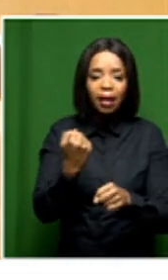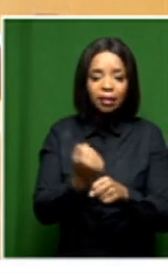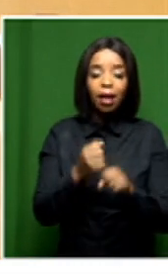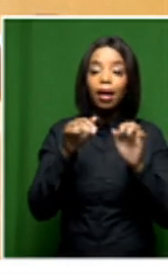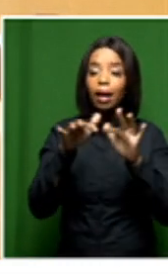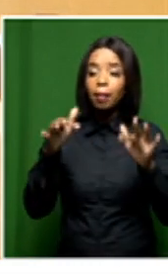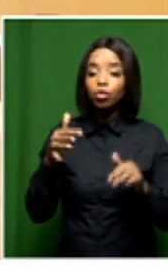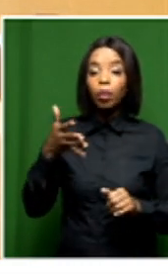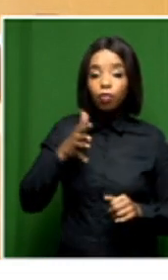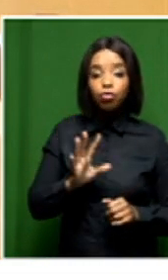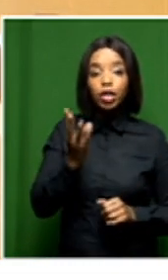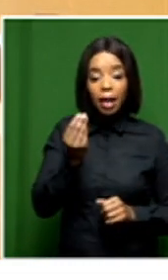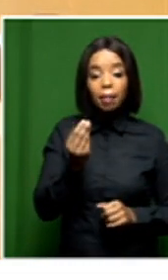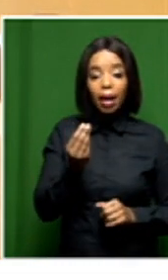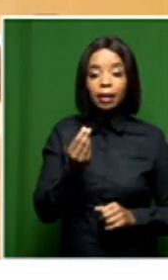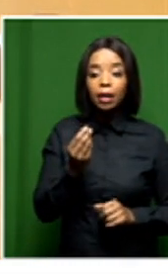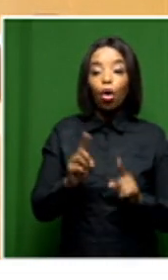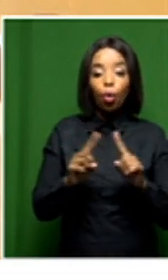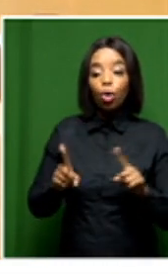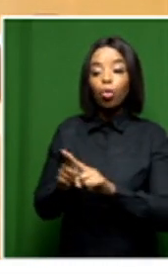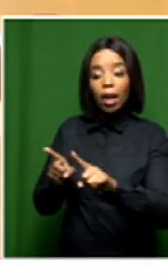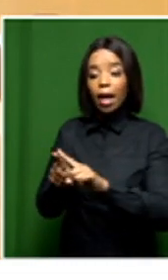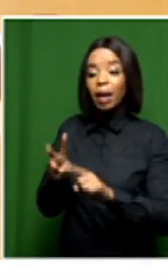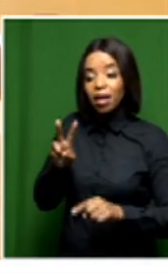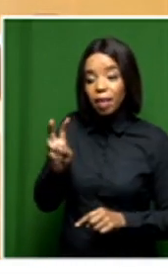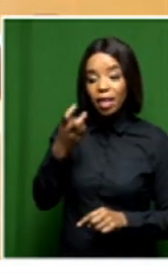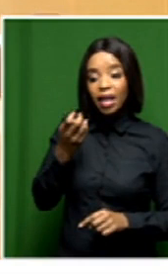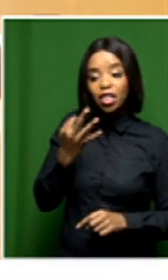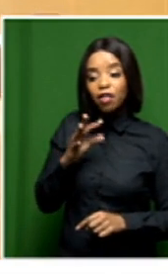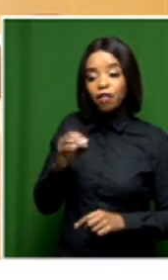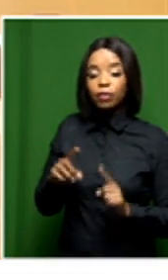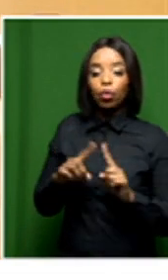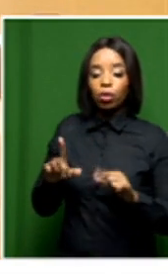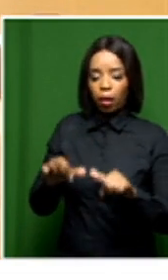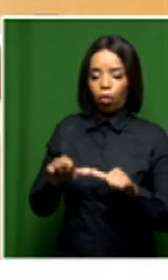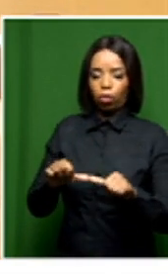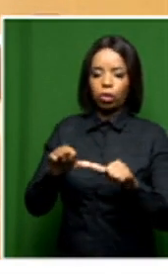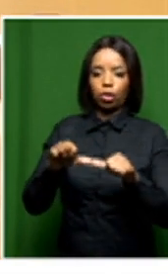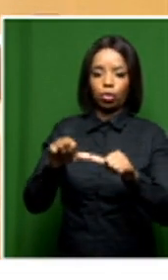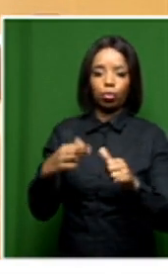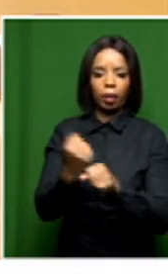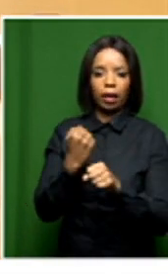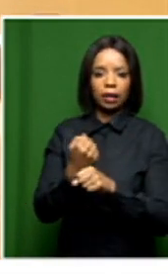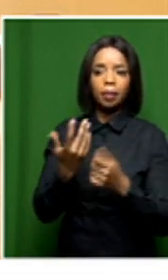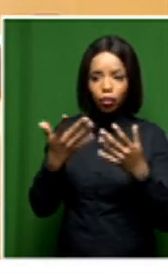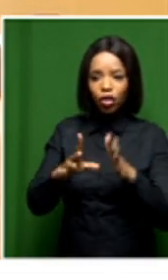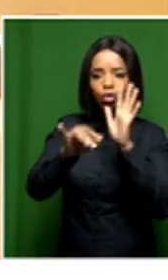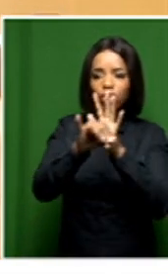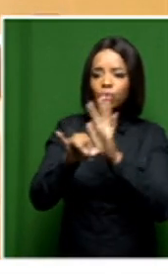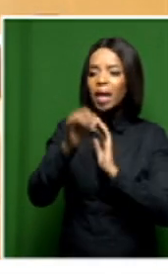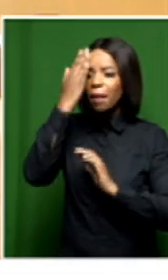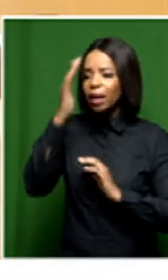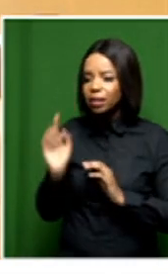it most. They are still working and still earning a salary, and they've been identified. Paseka, we need to get a little bit more of an explanation as to